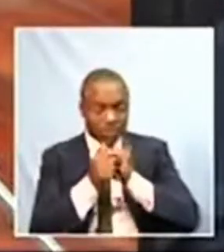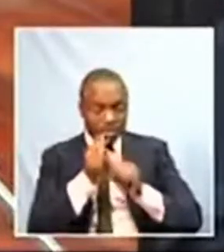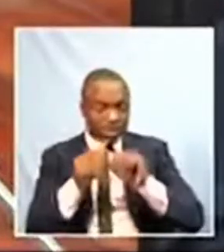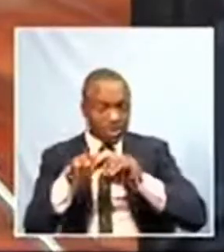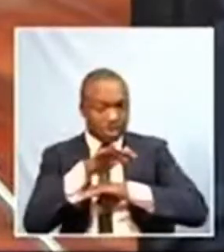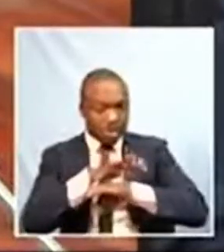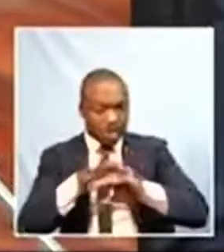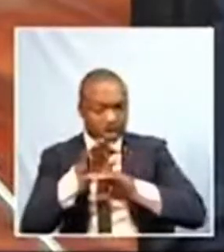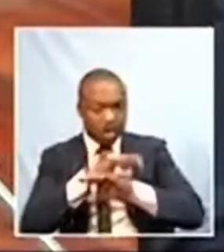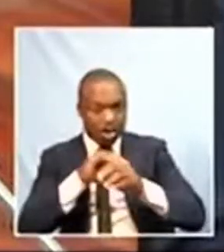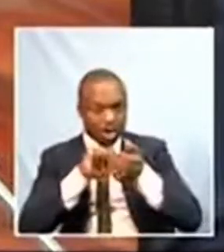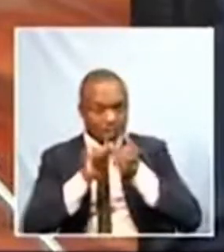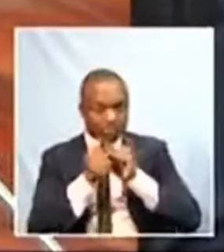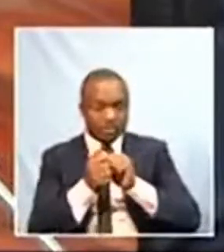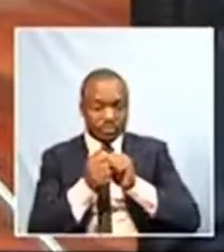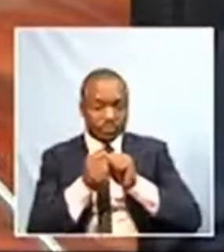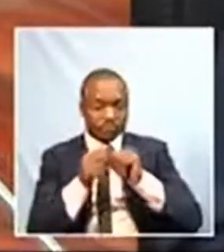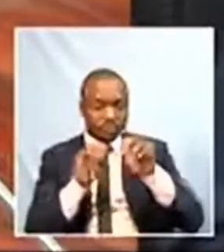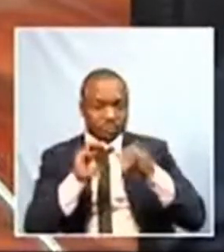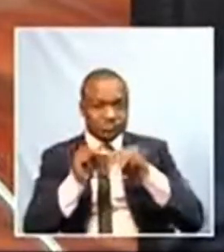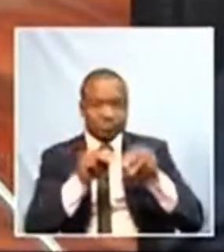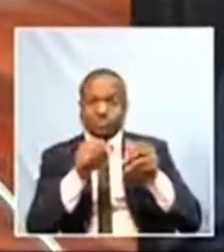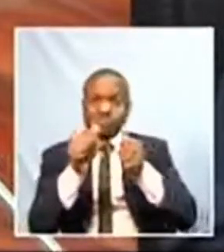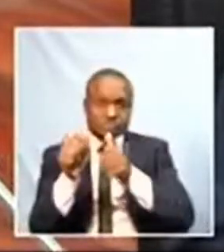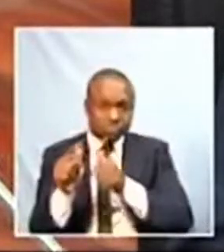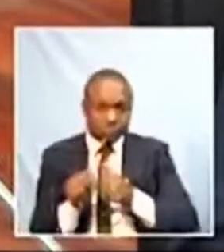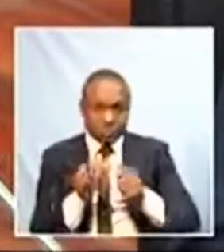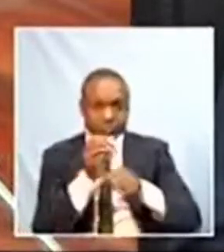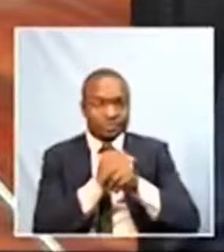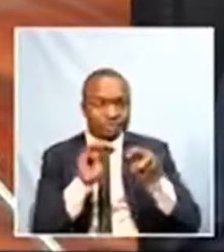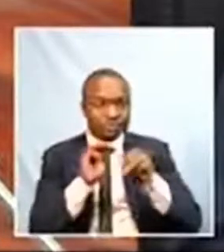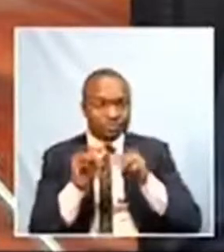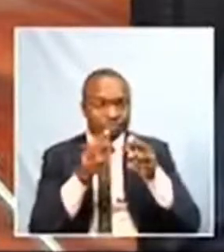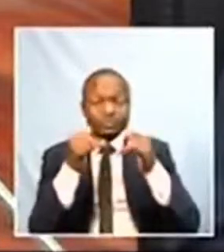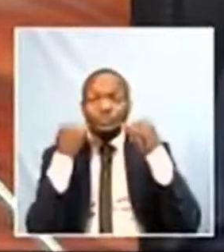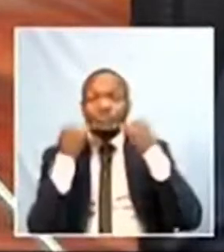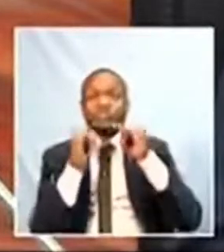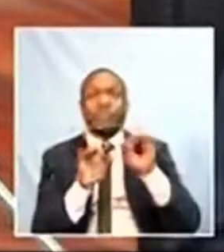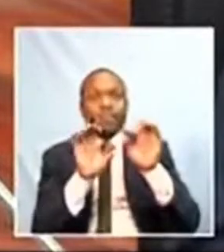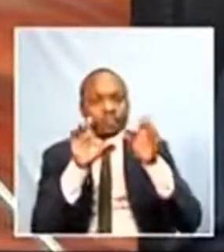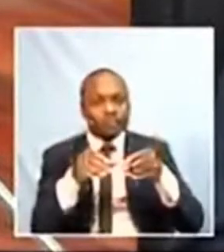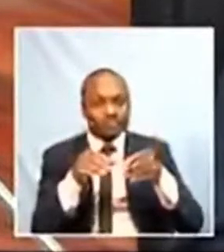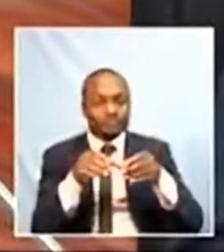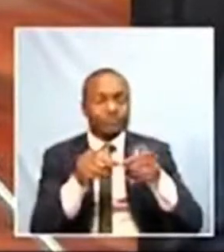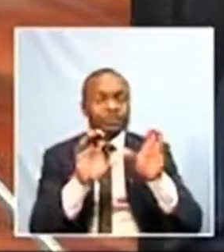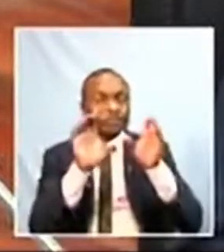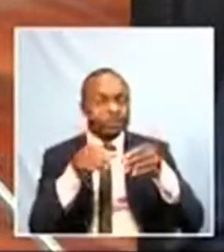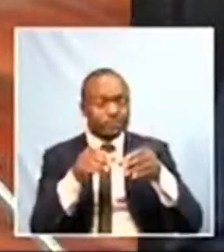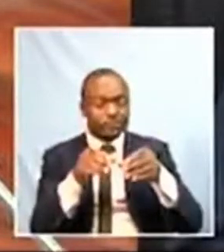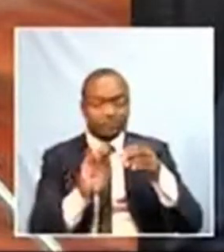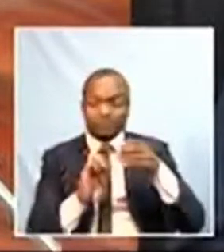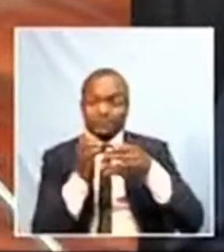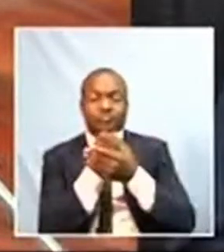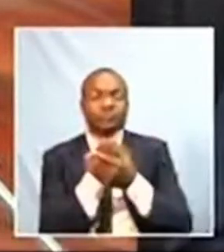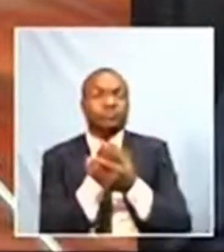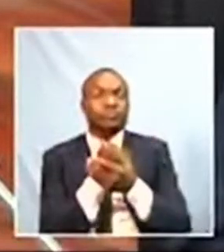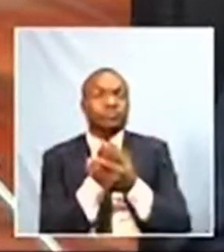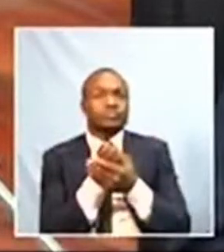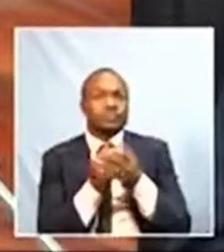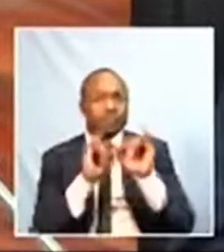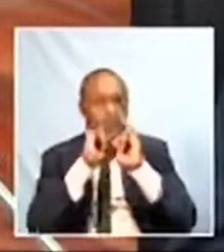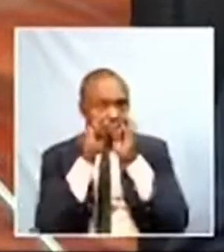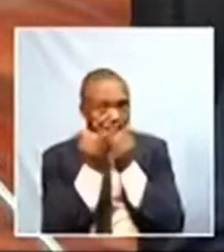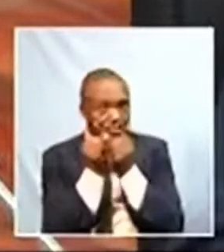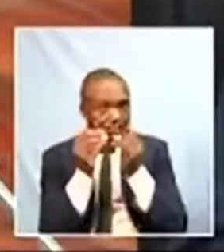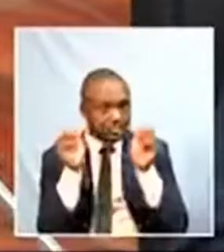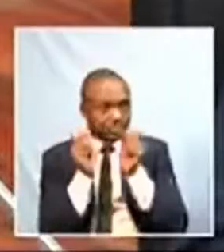by management. And action taken. Chair, management wishes to inform the committee that the council engaged the